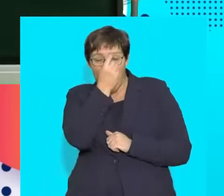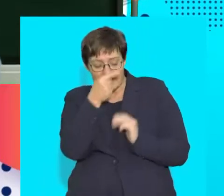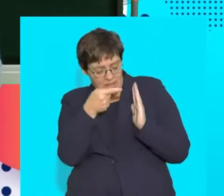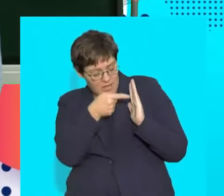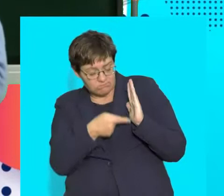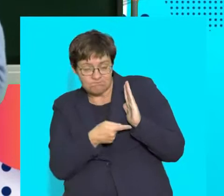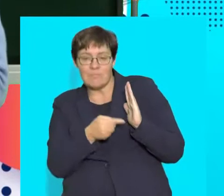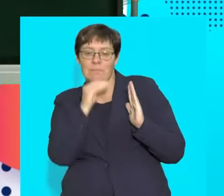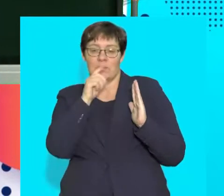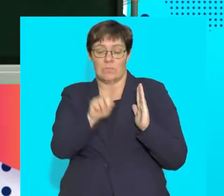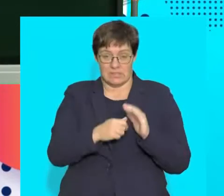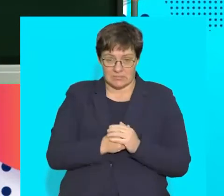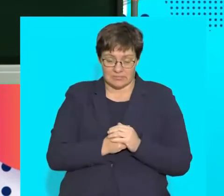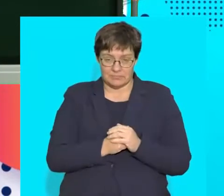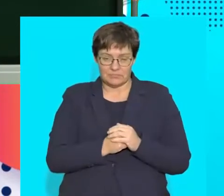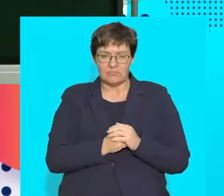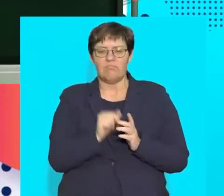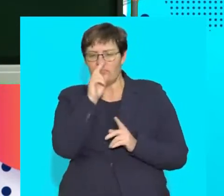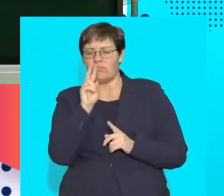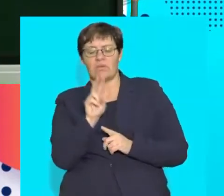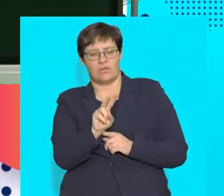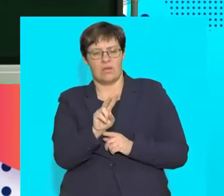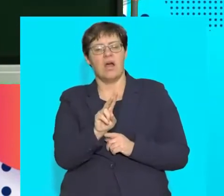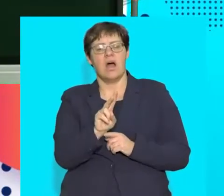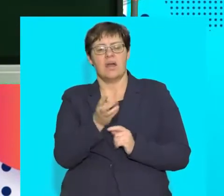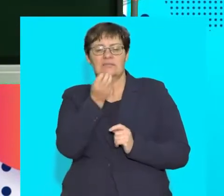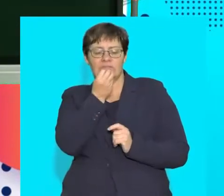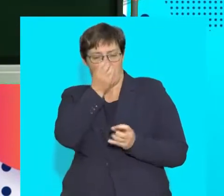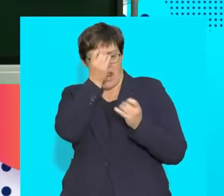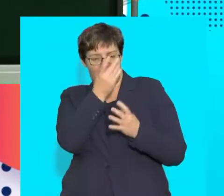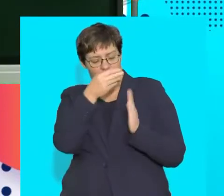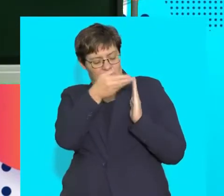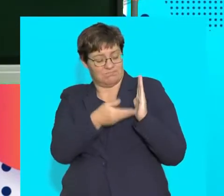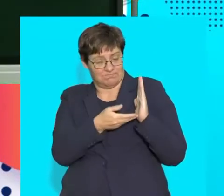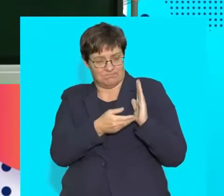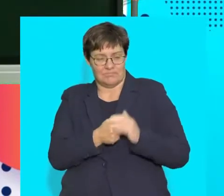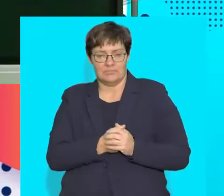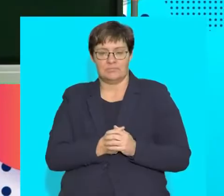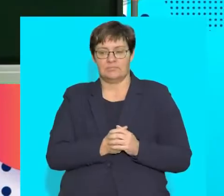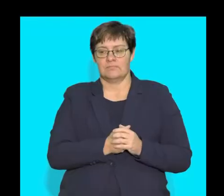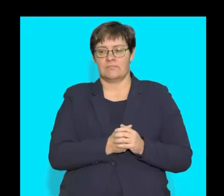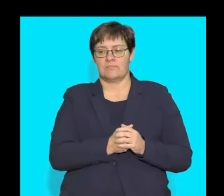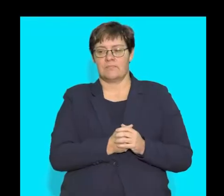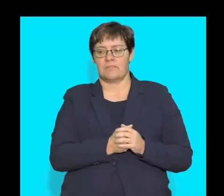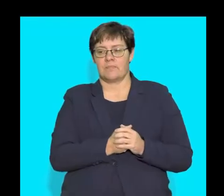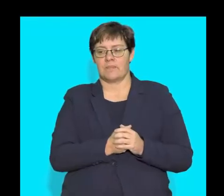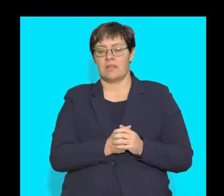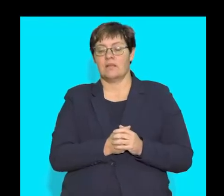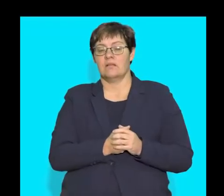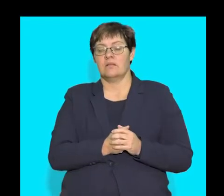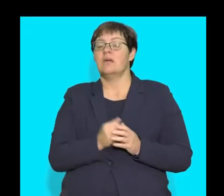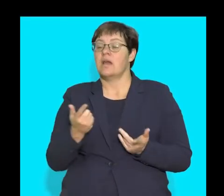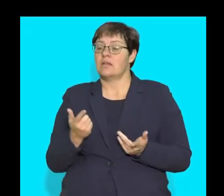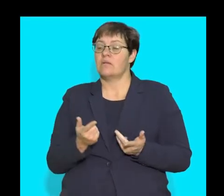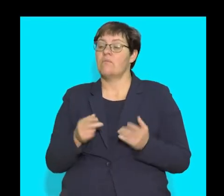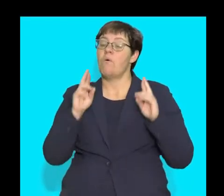what that table means. And so we'll spend some time looking at that nutritional information that we see on the packaging. And finally, we'll hopefully